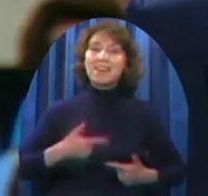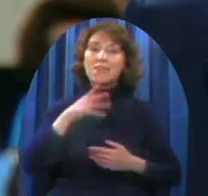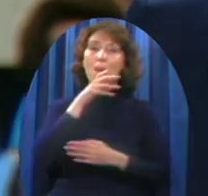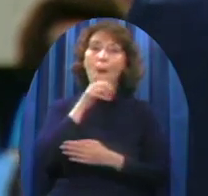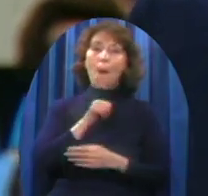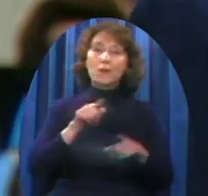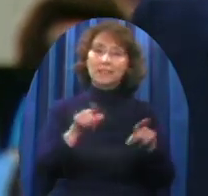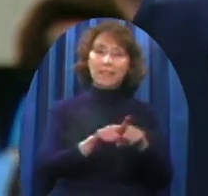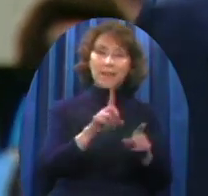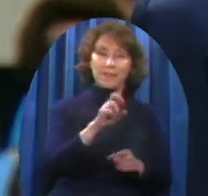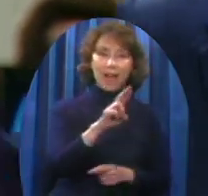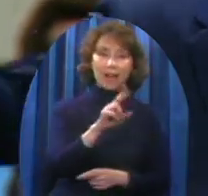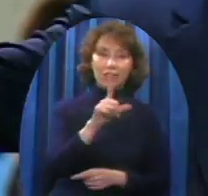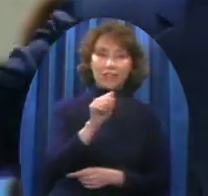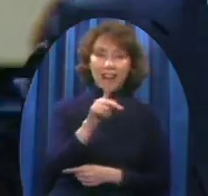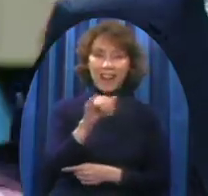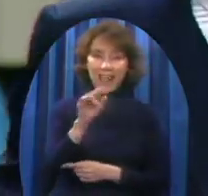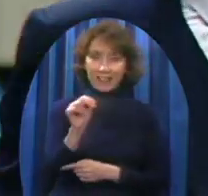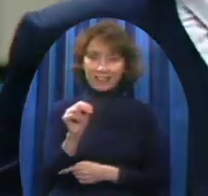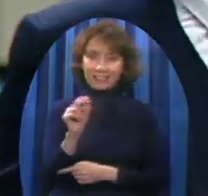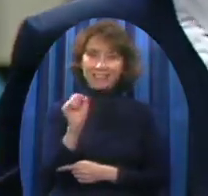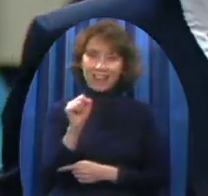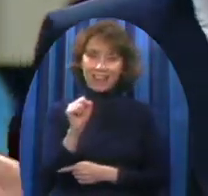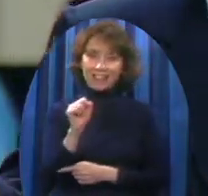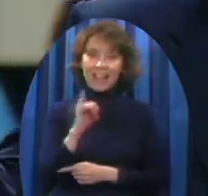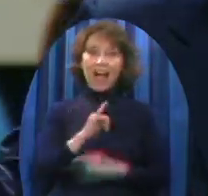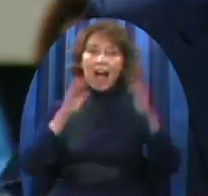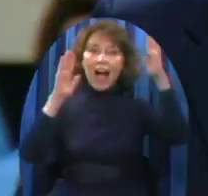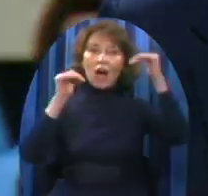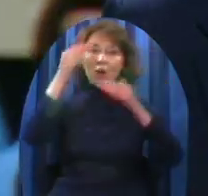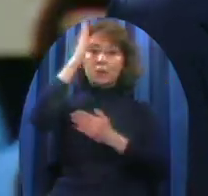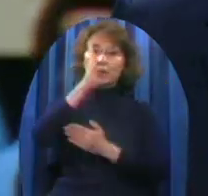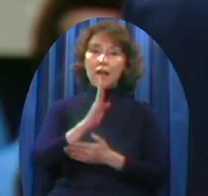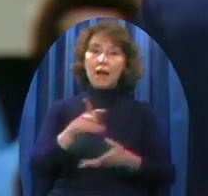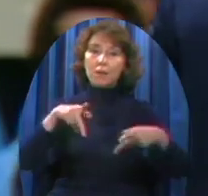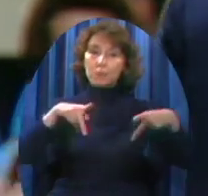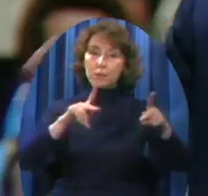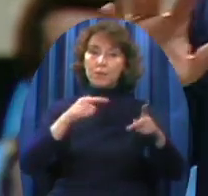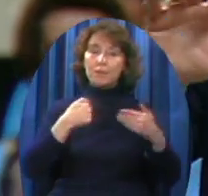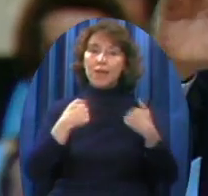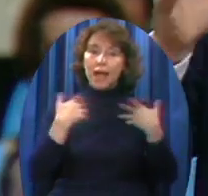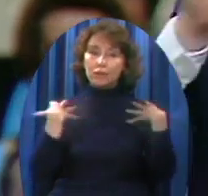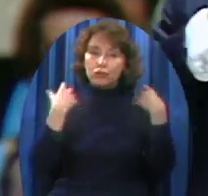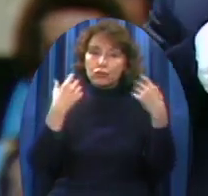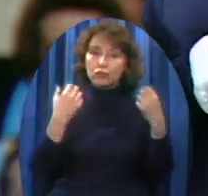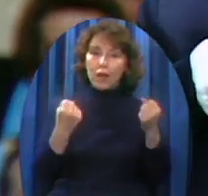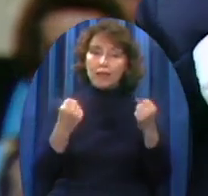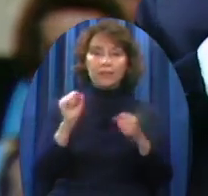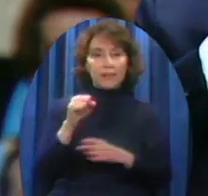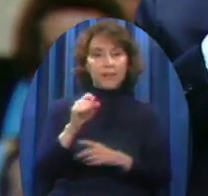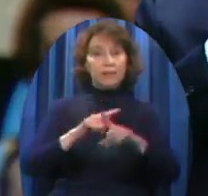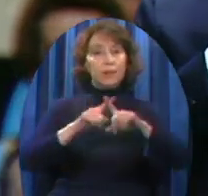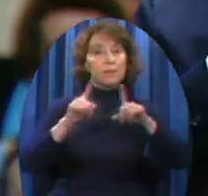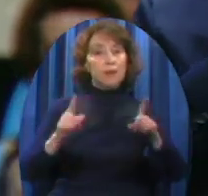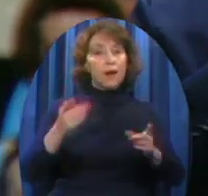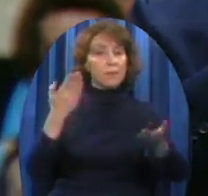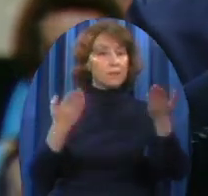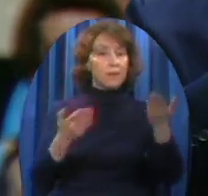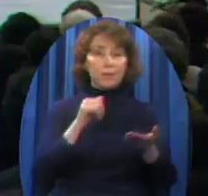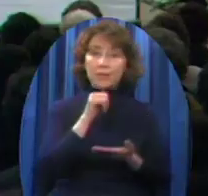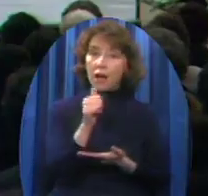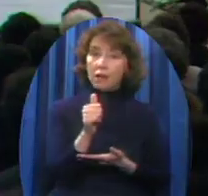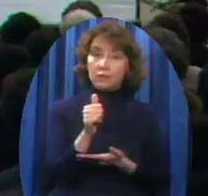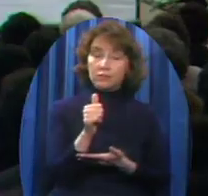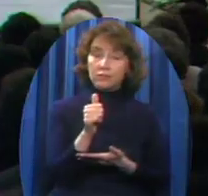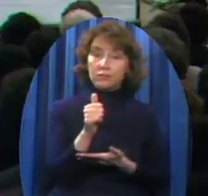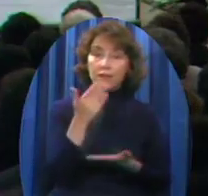I hope that God allows me to have health and strength and all the rest. I'm 48 now, but the facts are that the odds are against it. But if